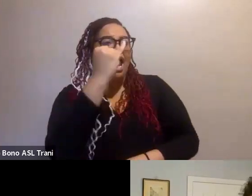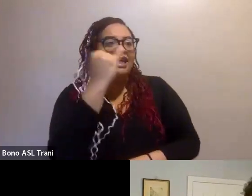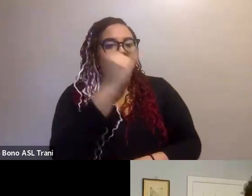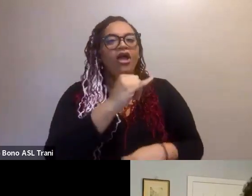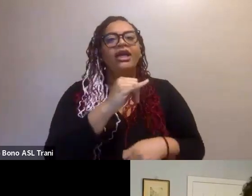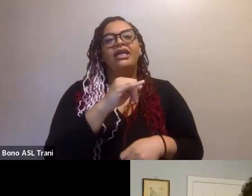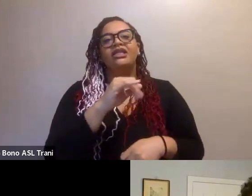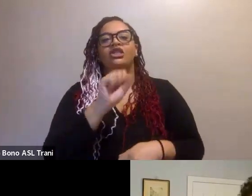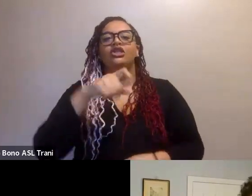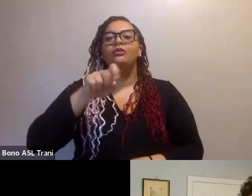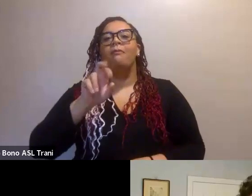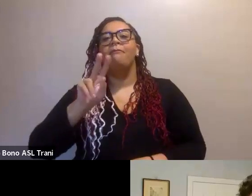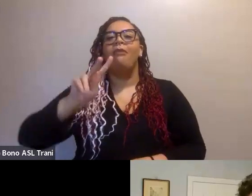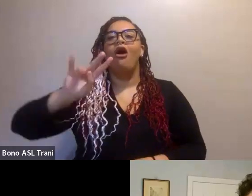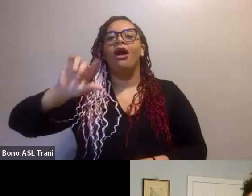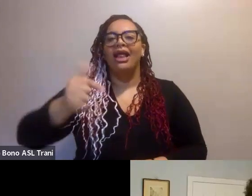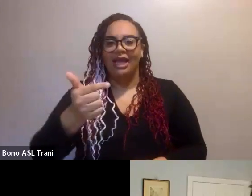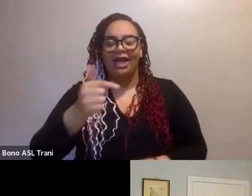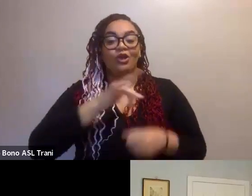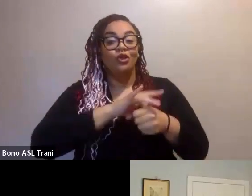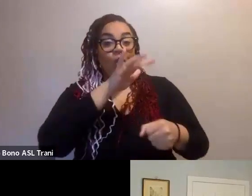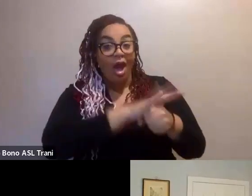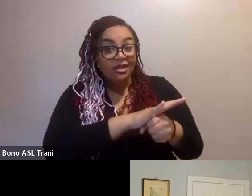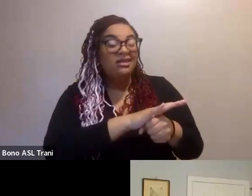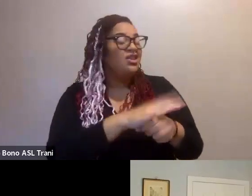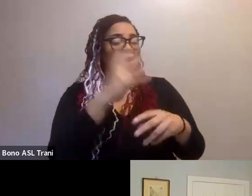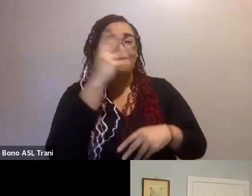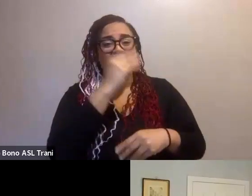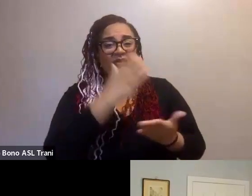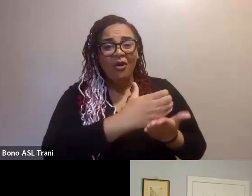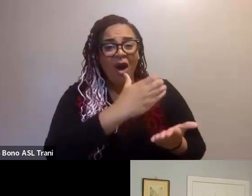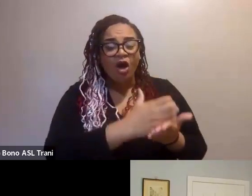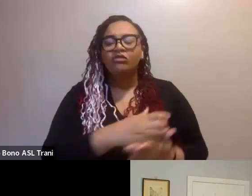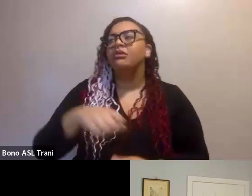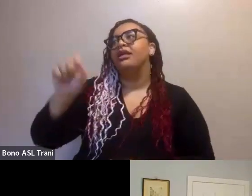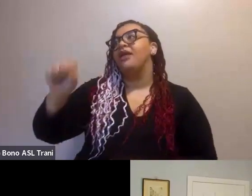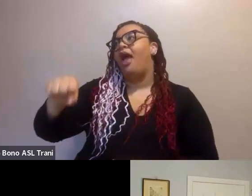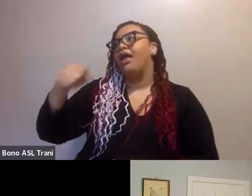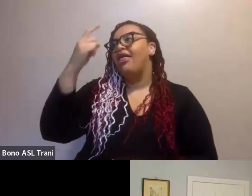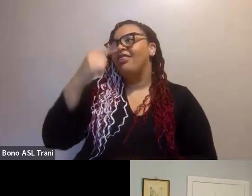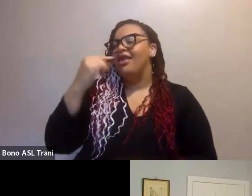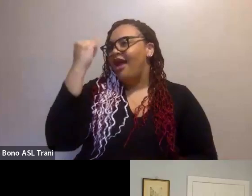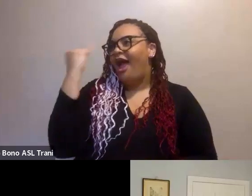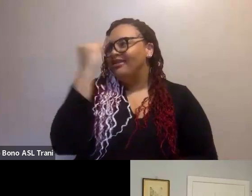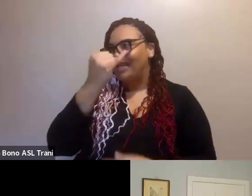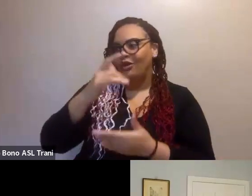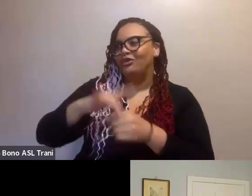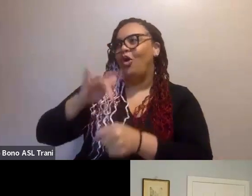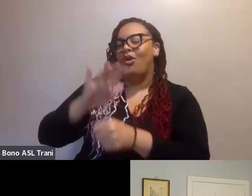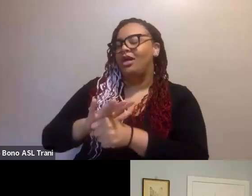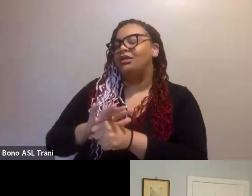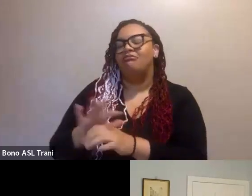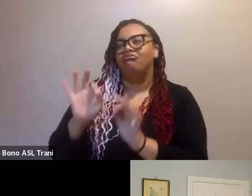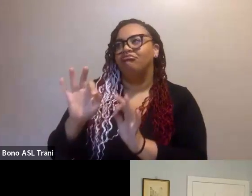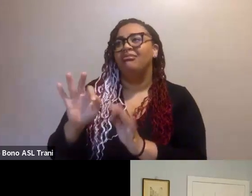in these beautiful bottles now. That's exactly what I was just thinking. Those Italian sodas are so good too. Yeah. And they're super pretty. Plus the